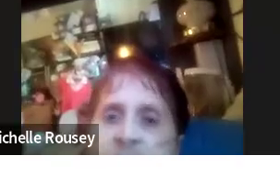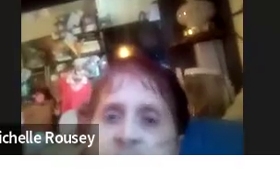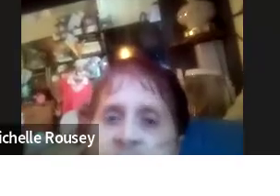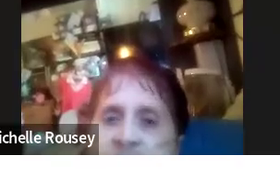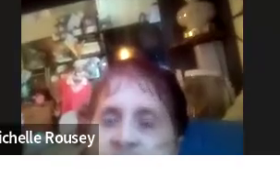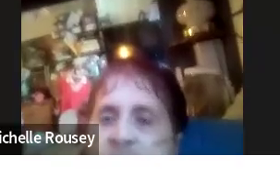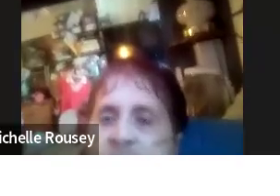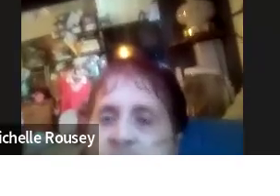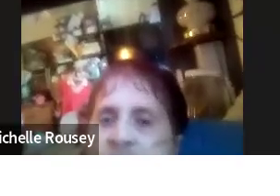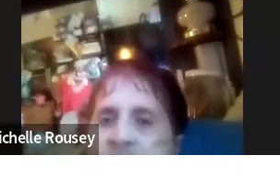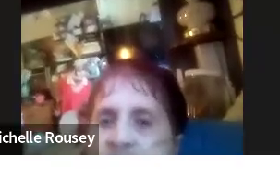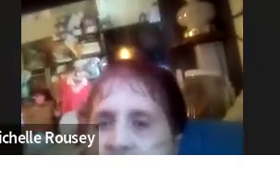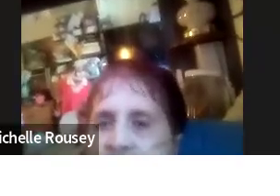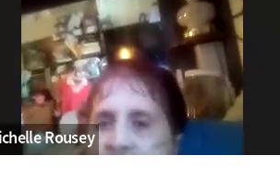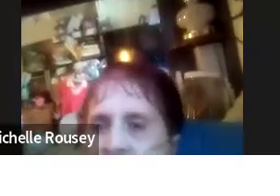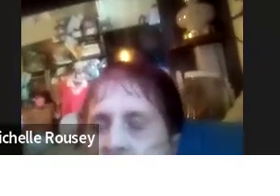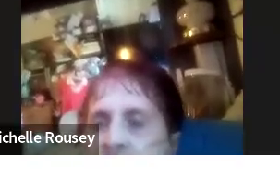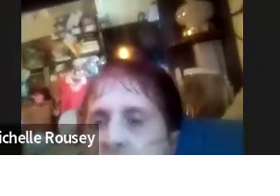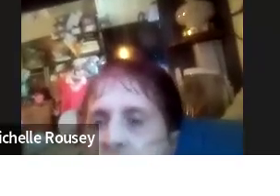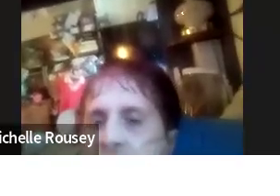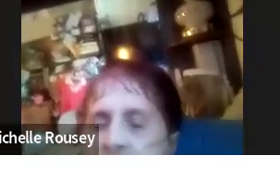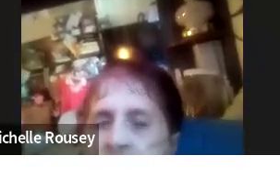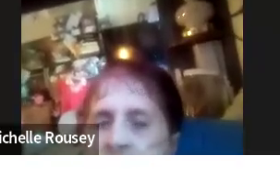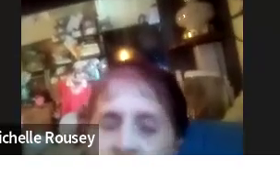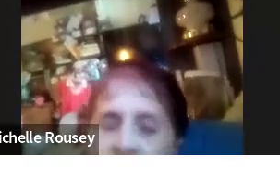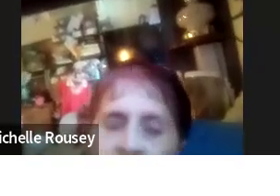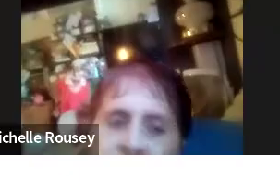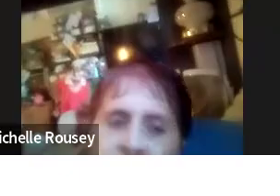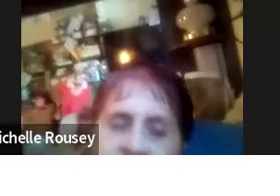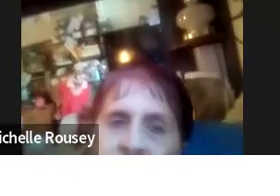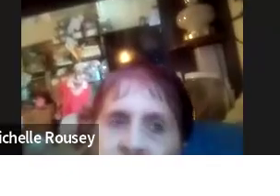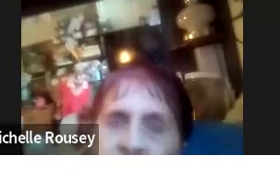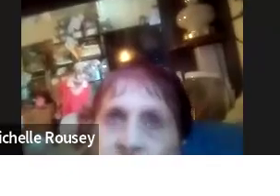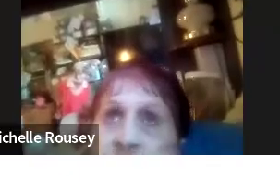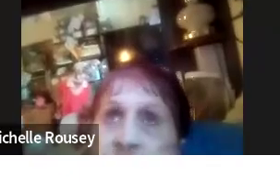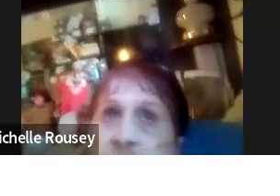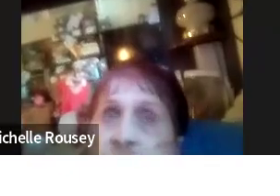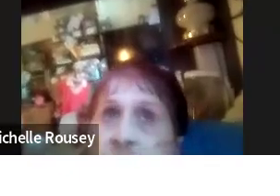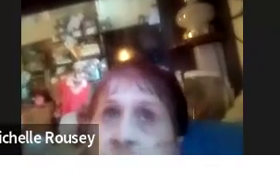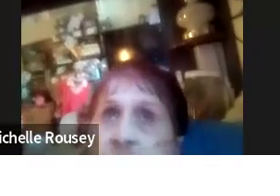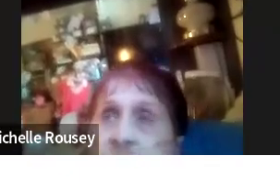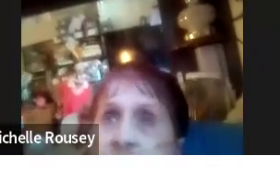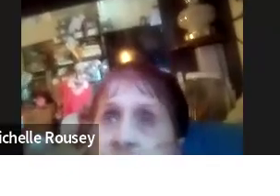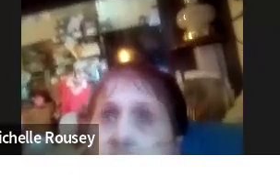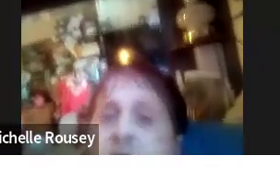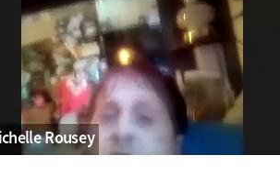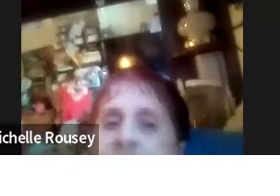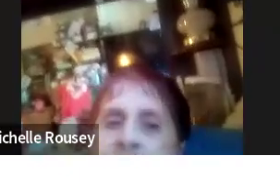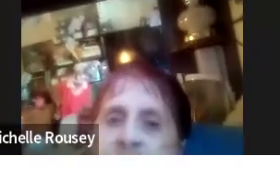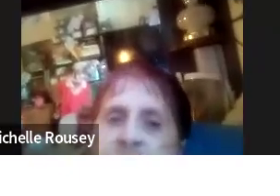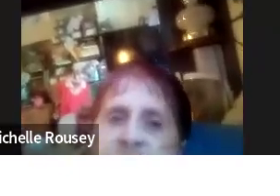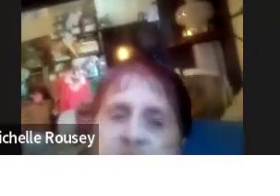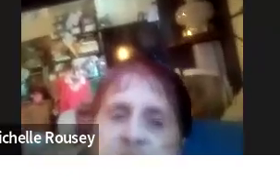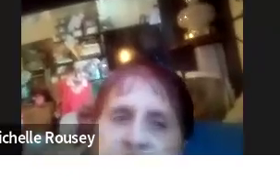some way that they can read it and take it with them. And they don't always have that